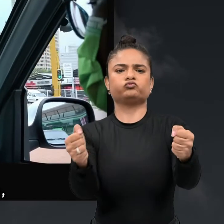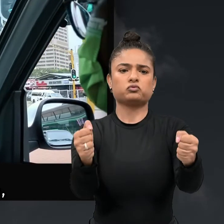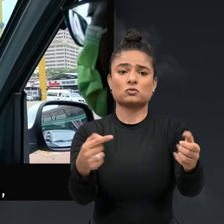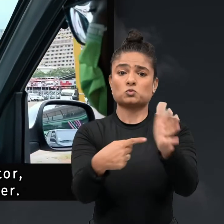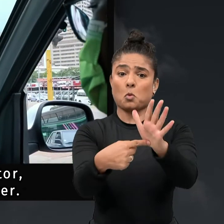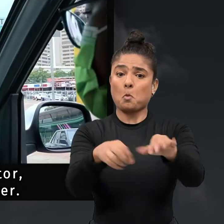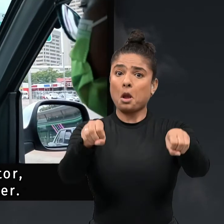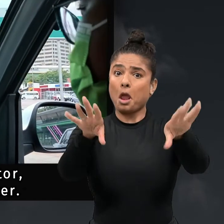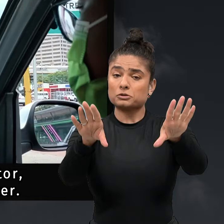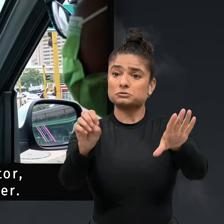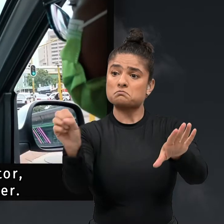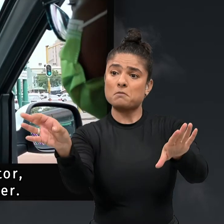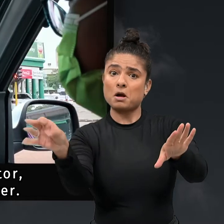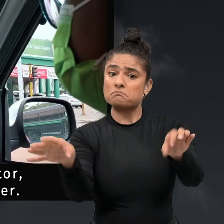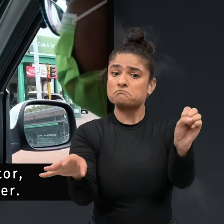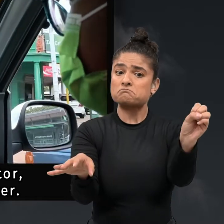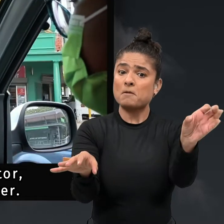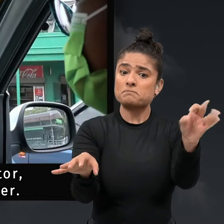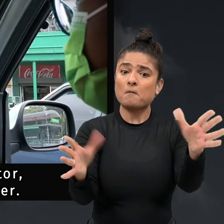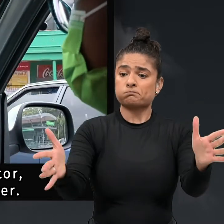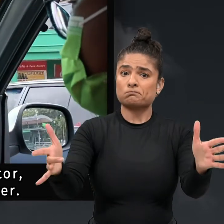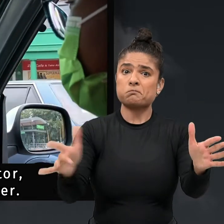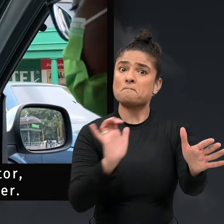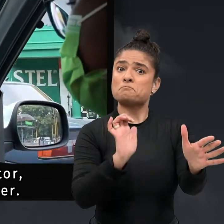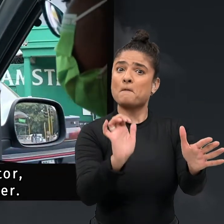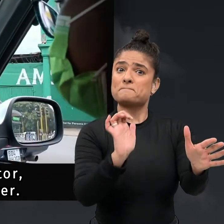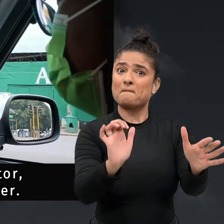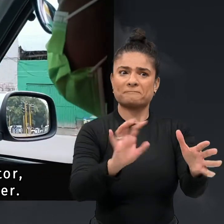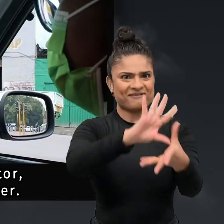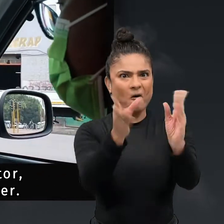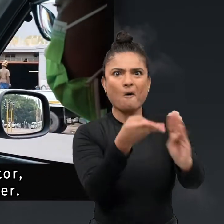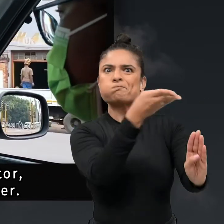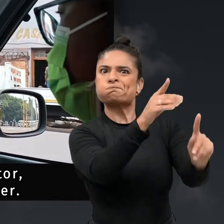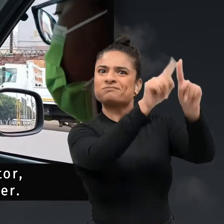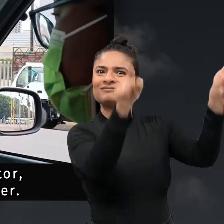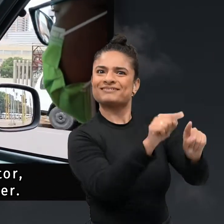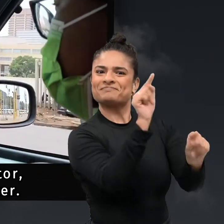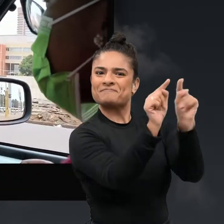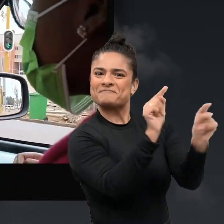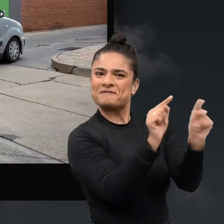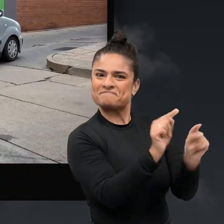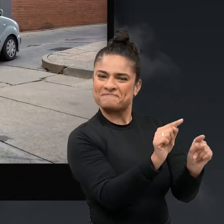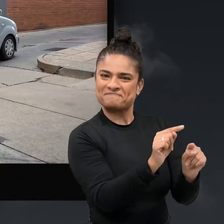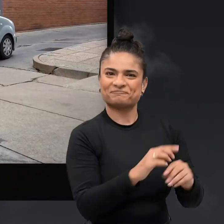of the vehicle, such as the ignition, the gear selector, headlights, indicators, and the hooter.